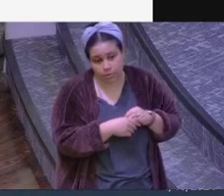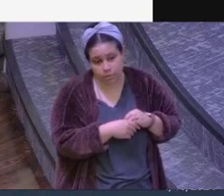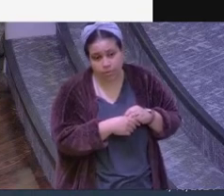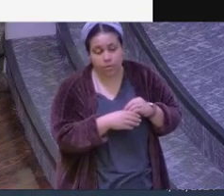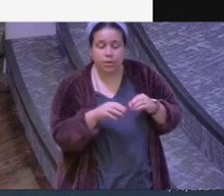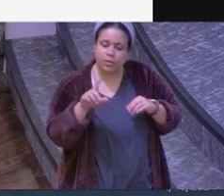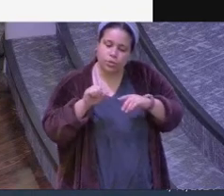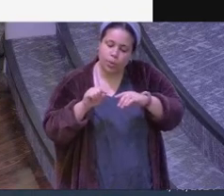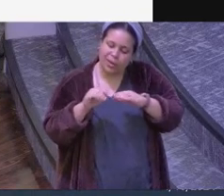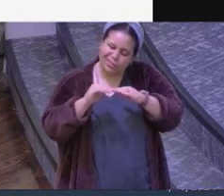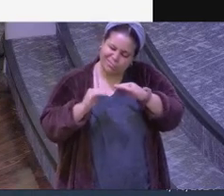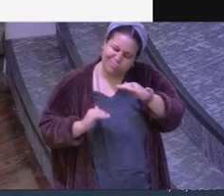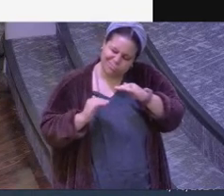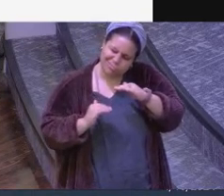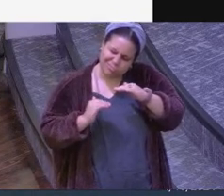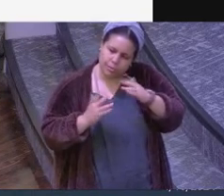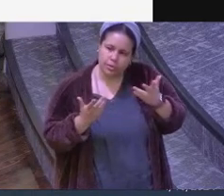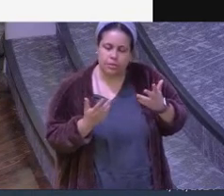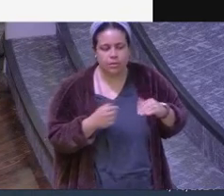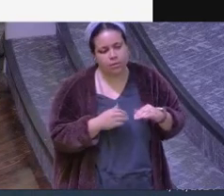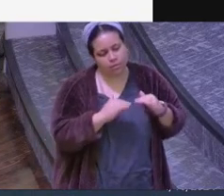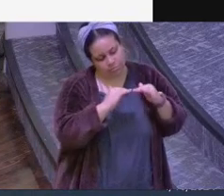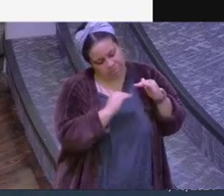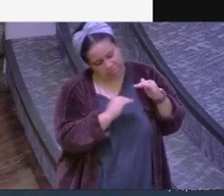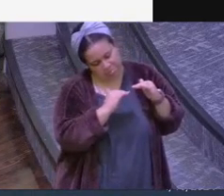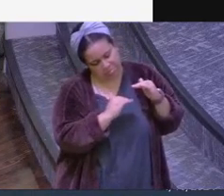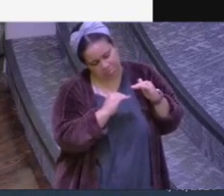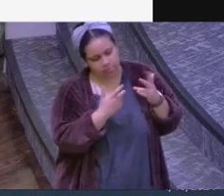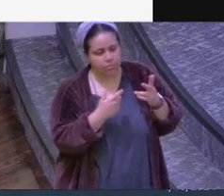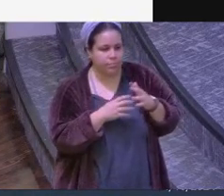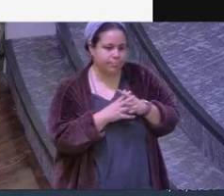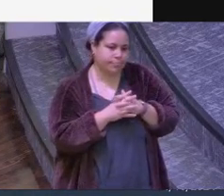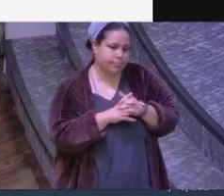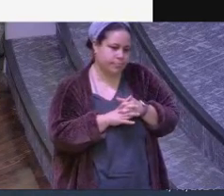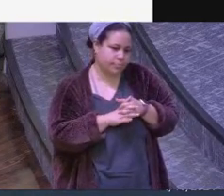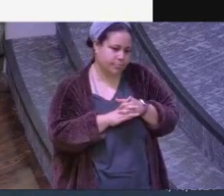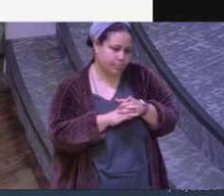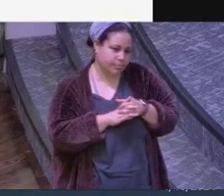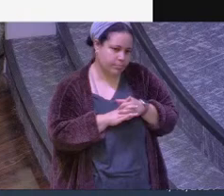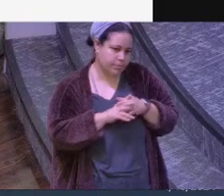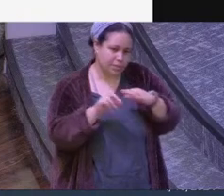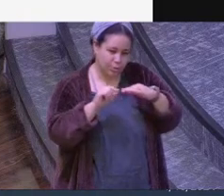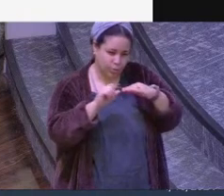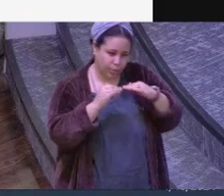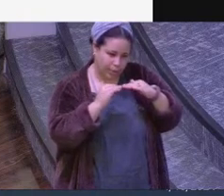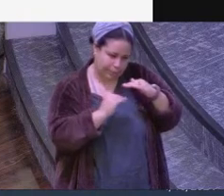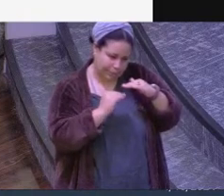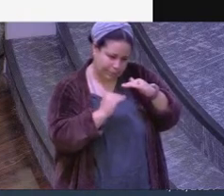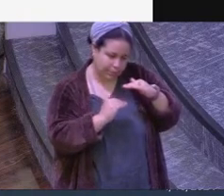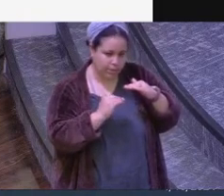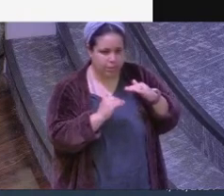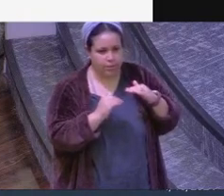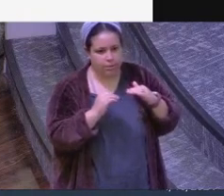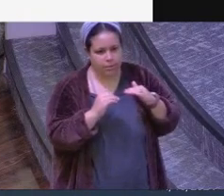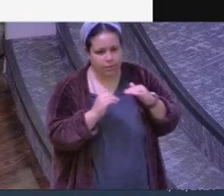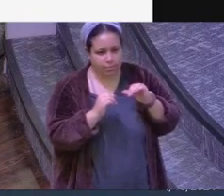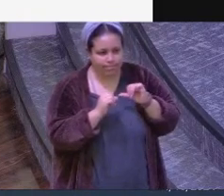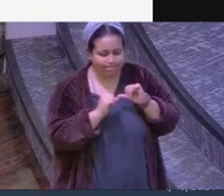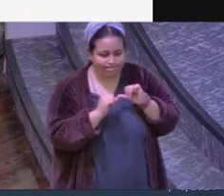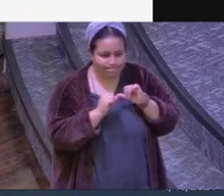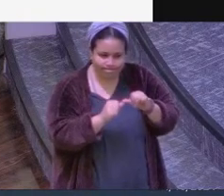20. I think when you start getting into below 20, some of the concerns are sustainability going